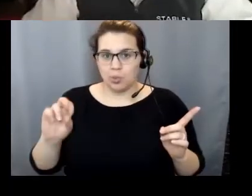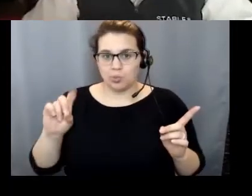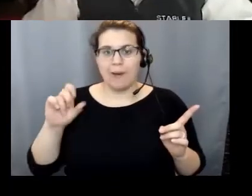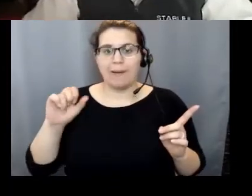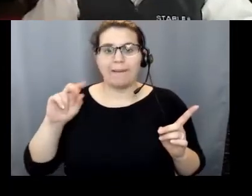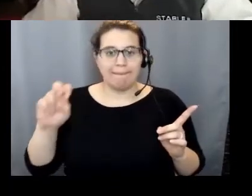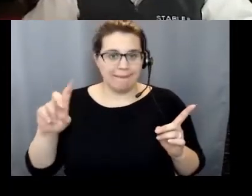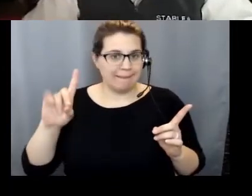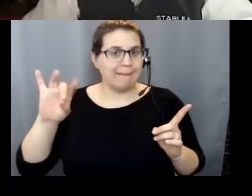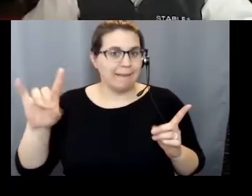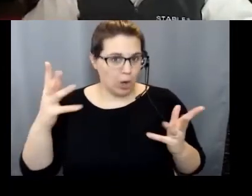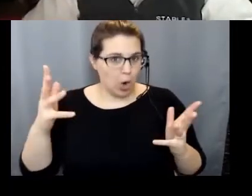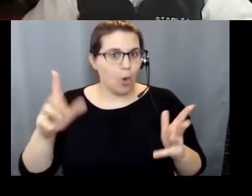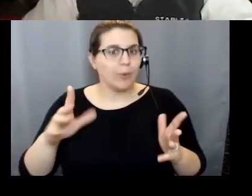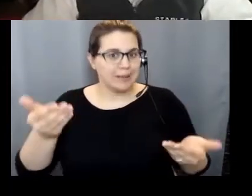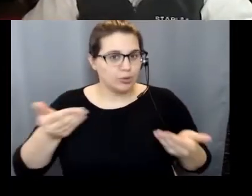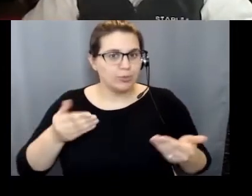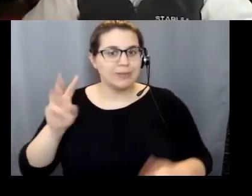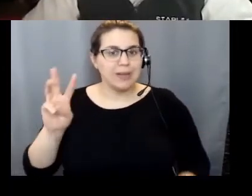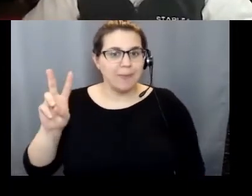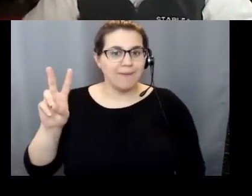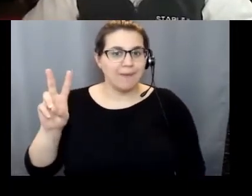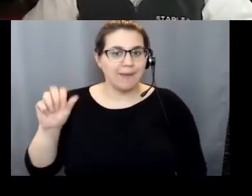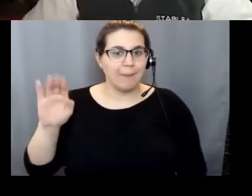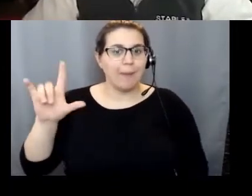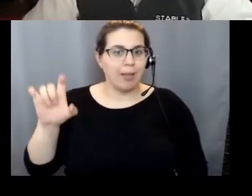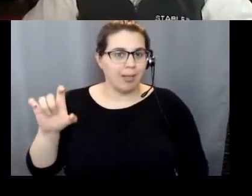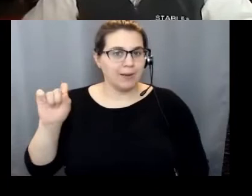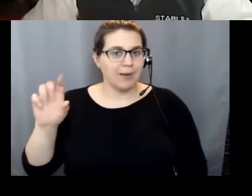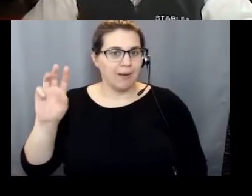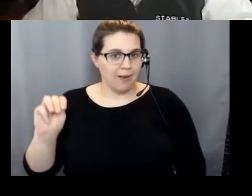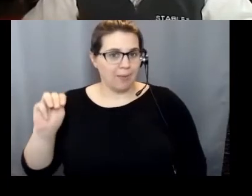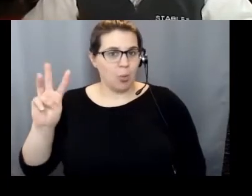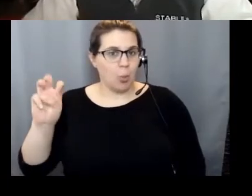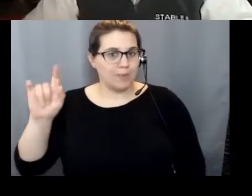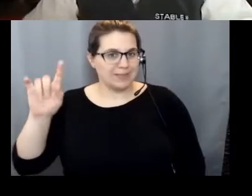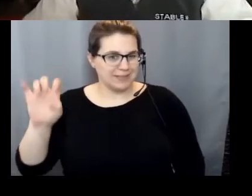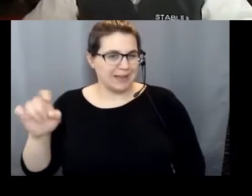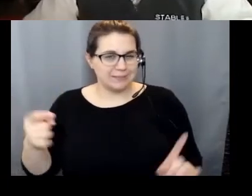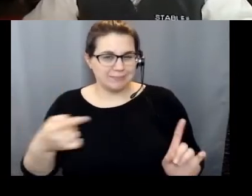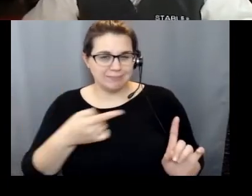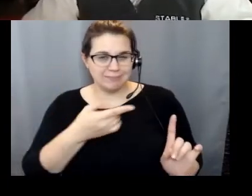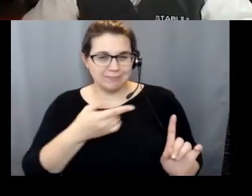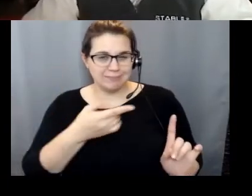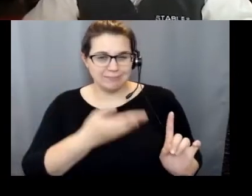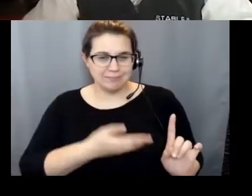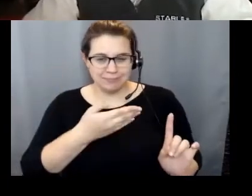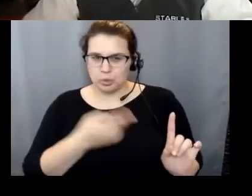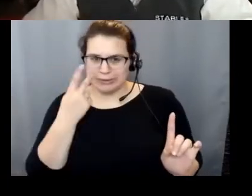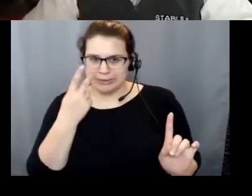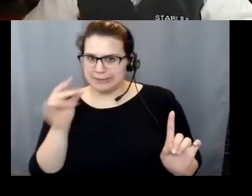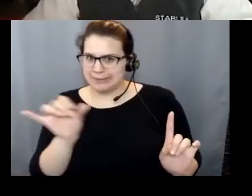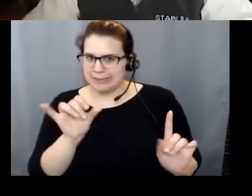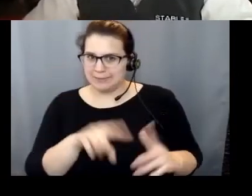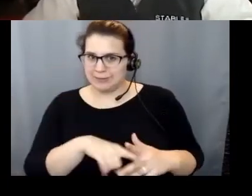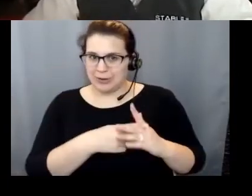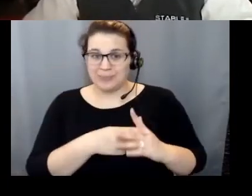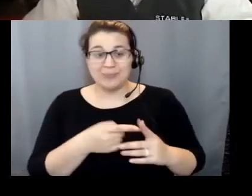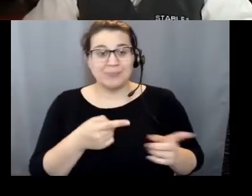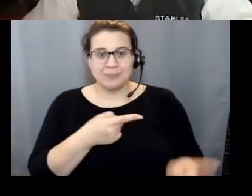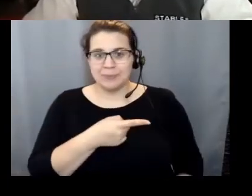at the WVABLE.com website. You'll notice on this website, if you hadn't